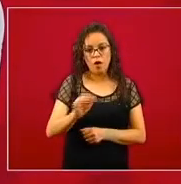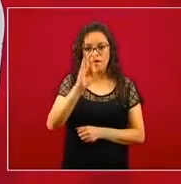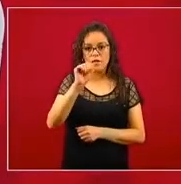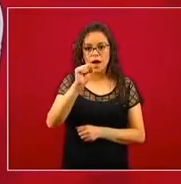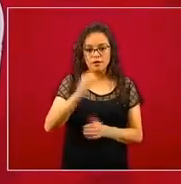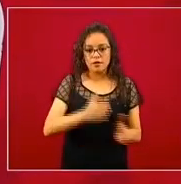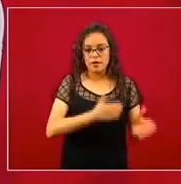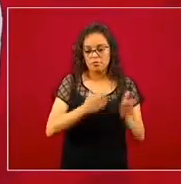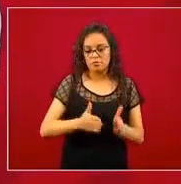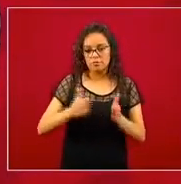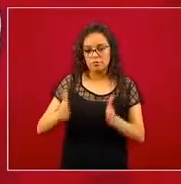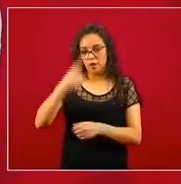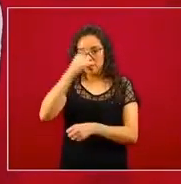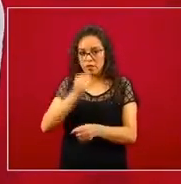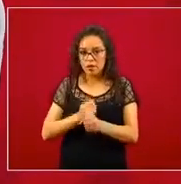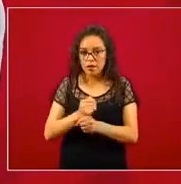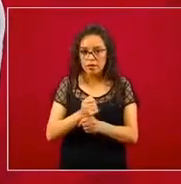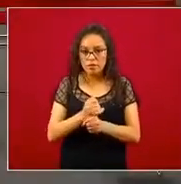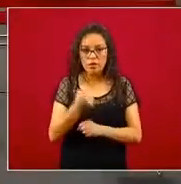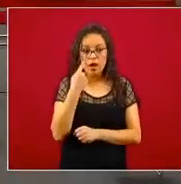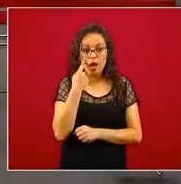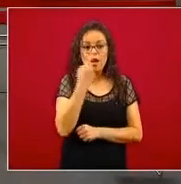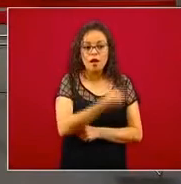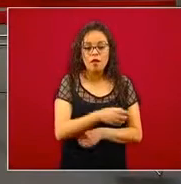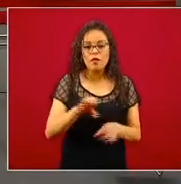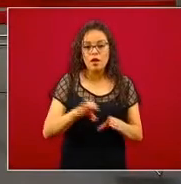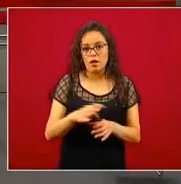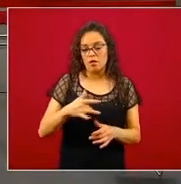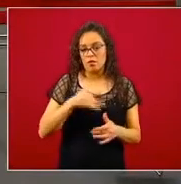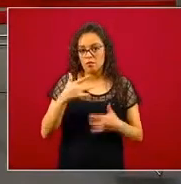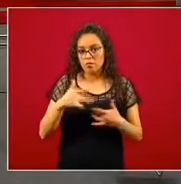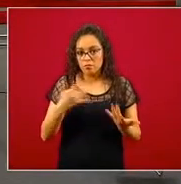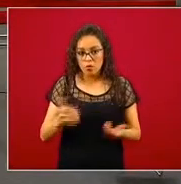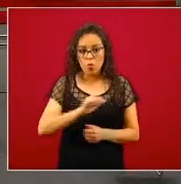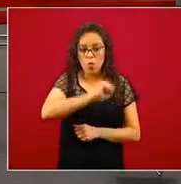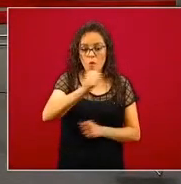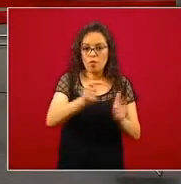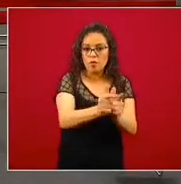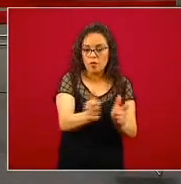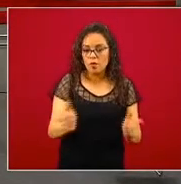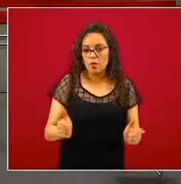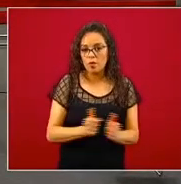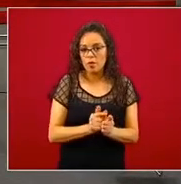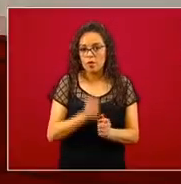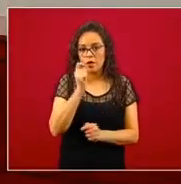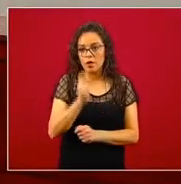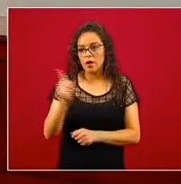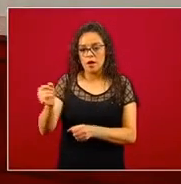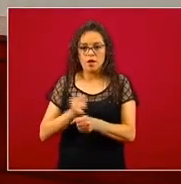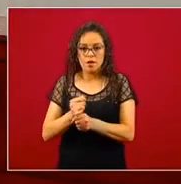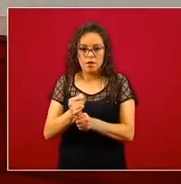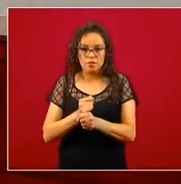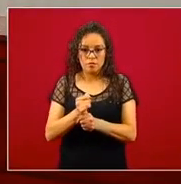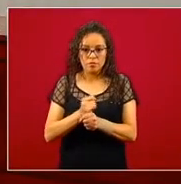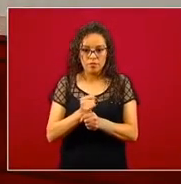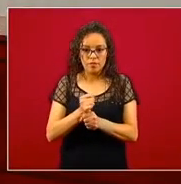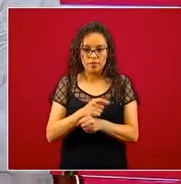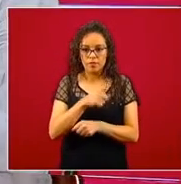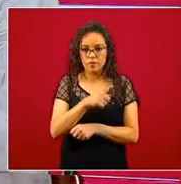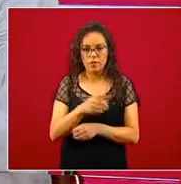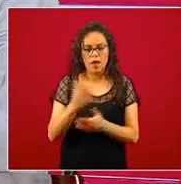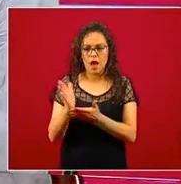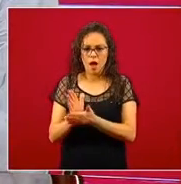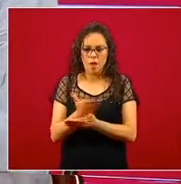order to assess security. Security is element number 1 to assess for a candidate,